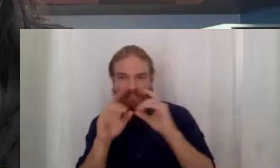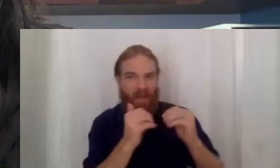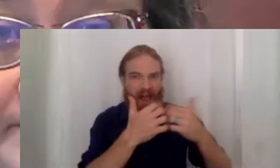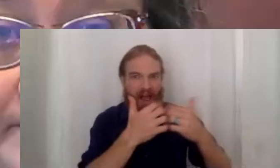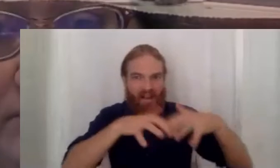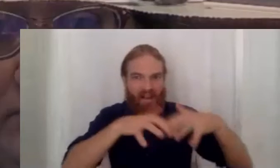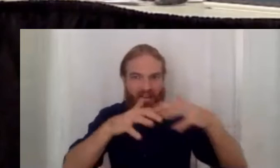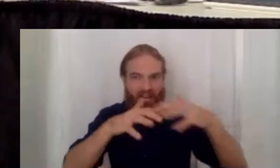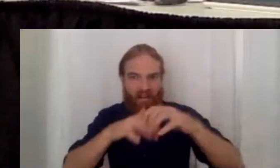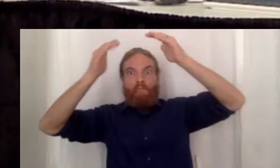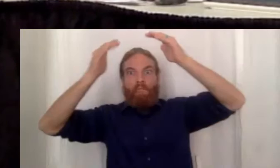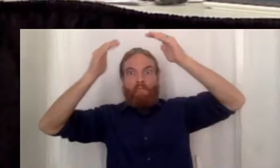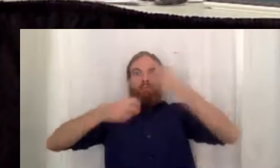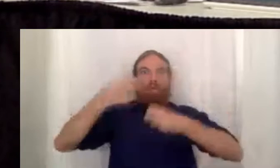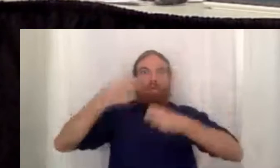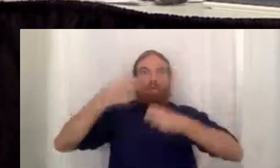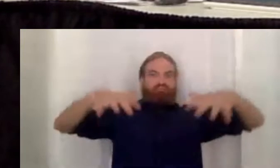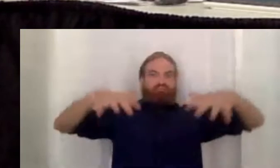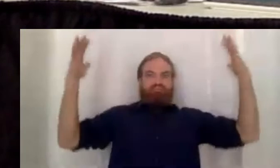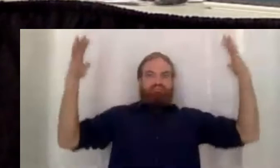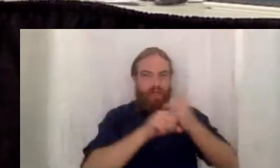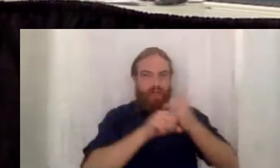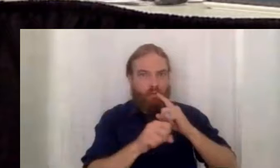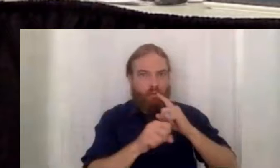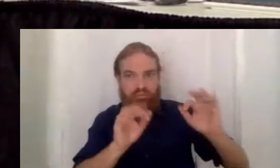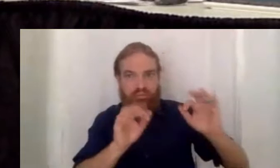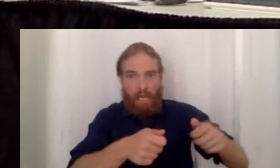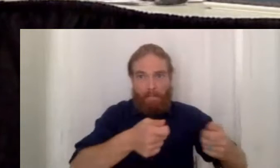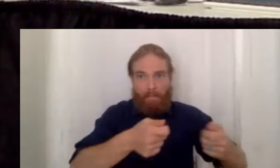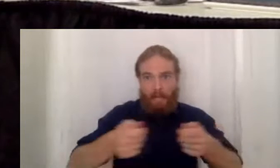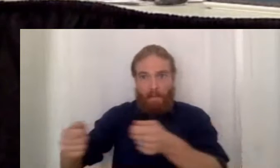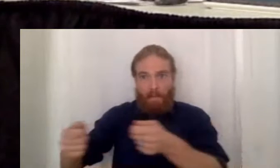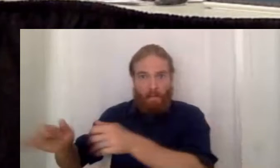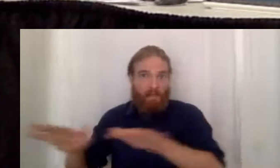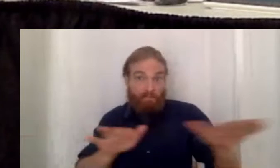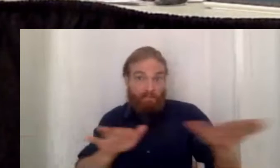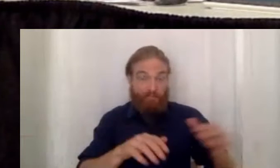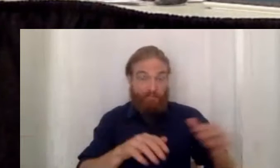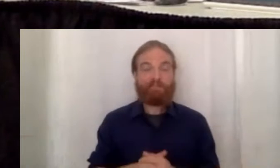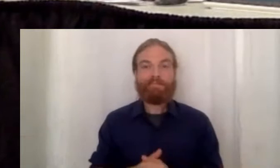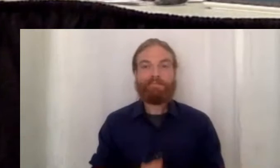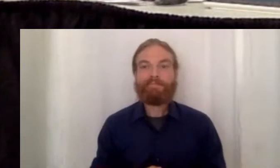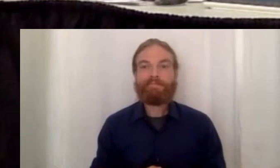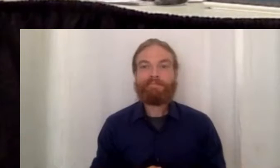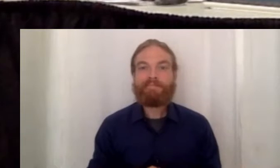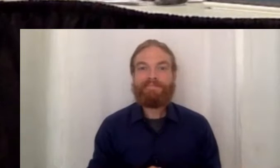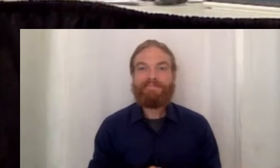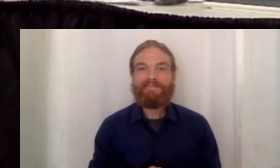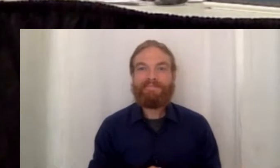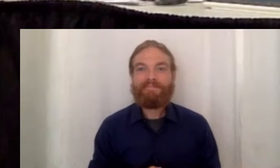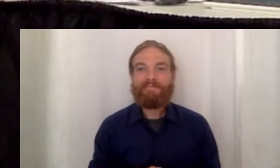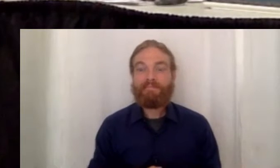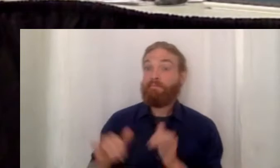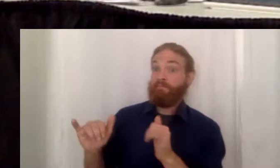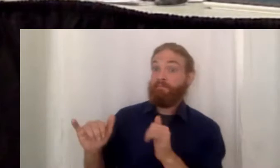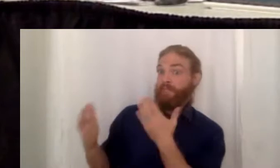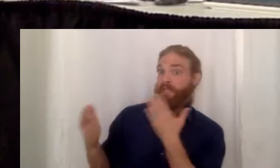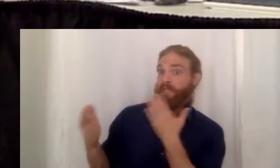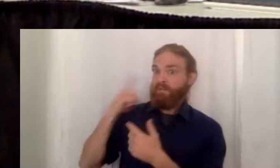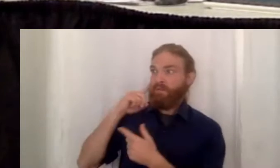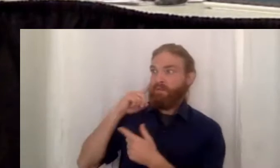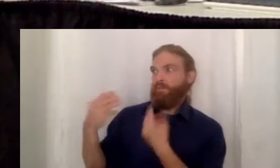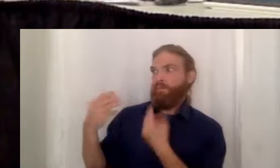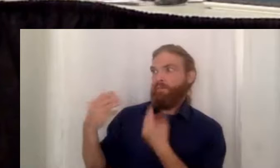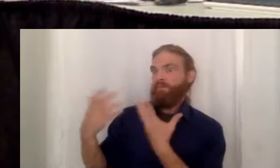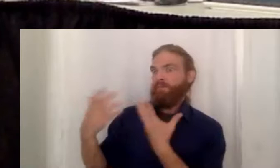Thank you, Dr. Hensel, for taking the time to join us and provide that feedback. I do want to say that,